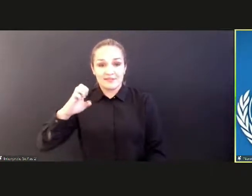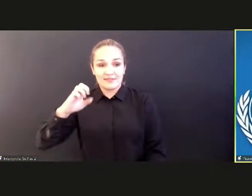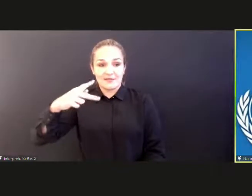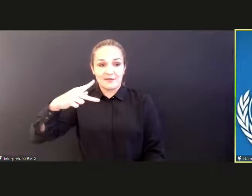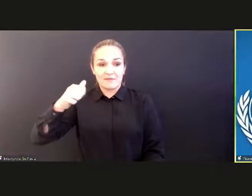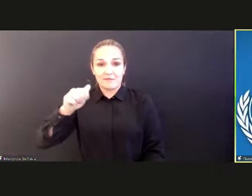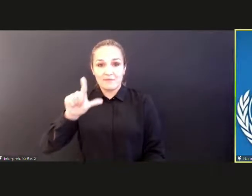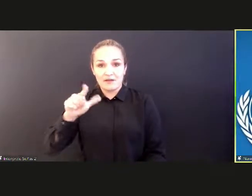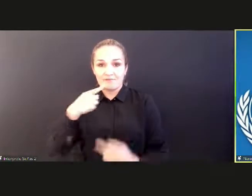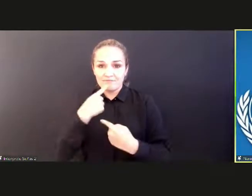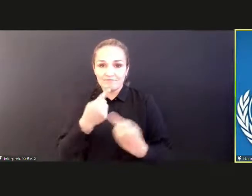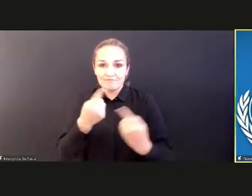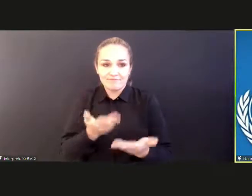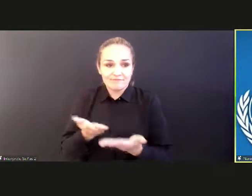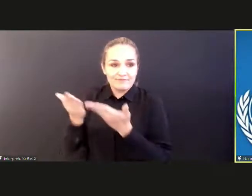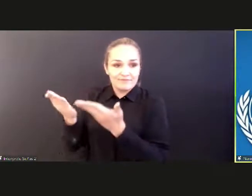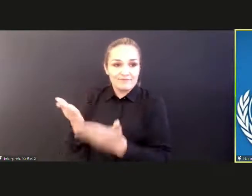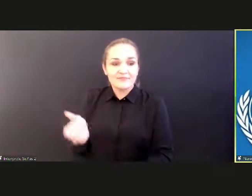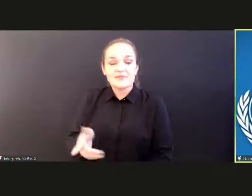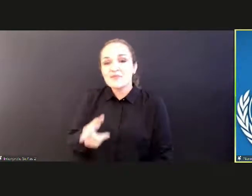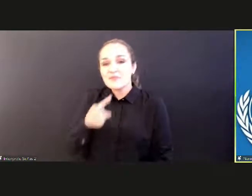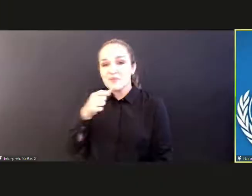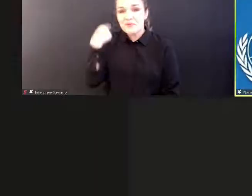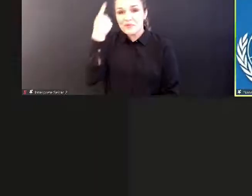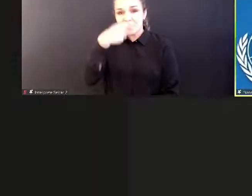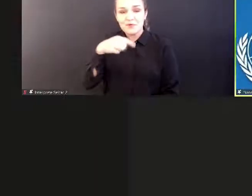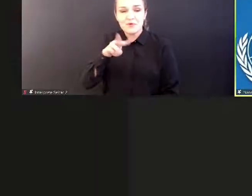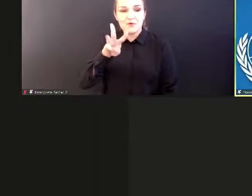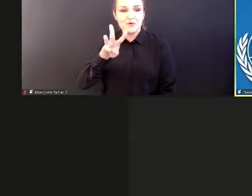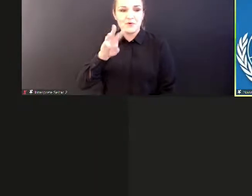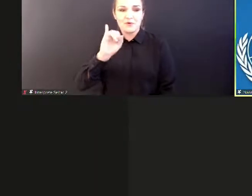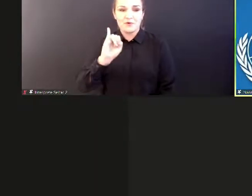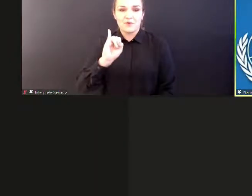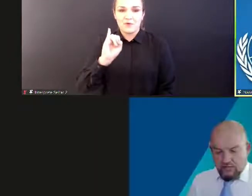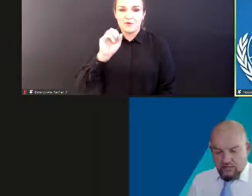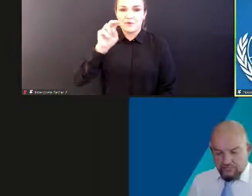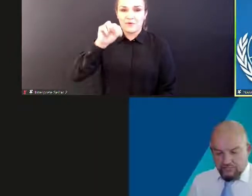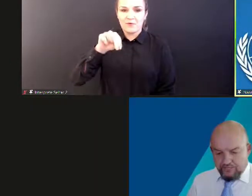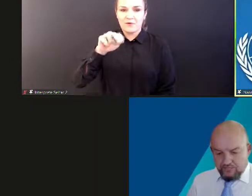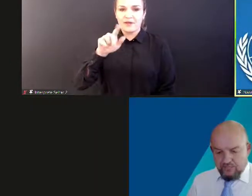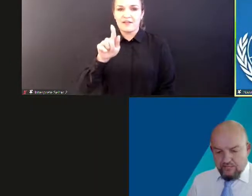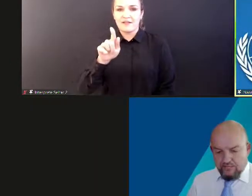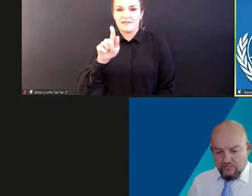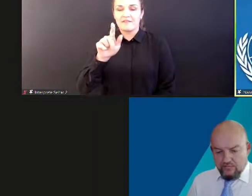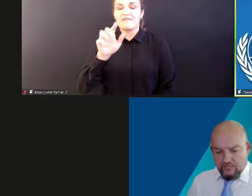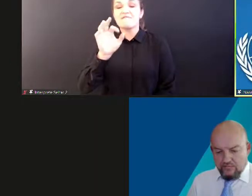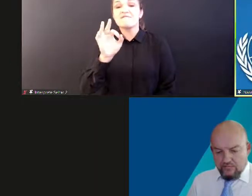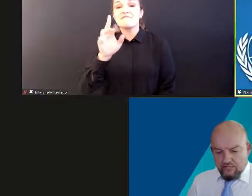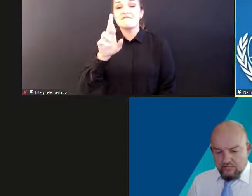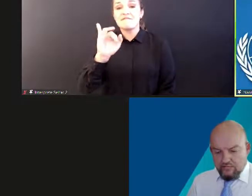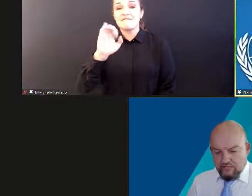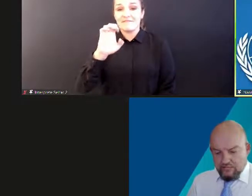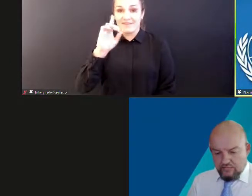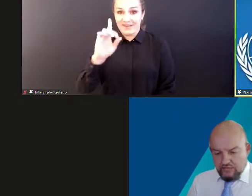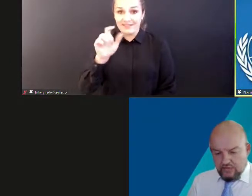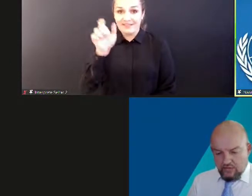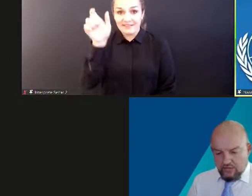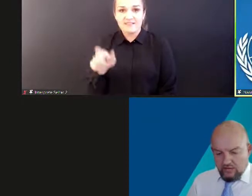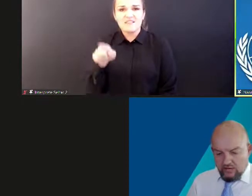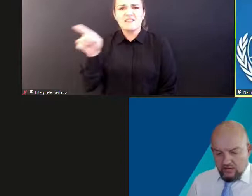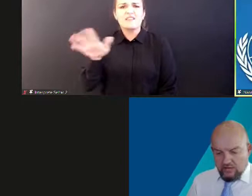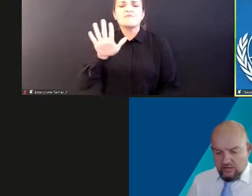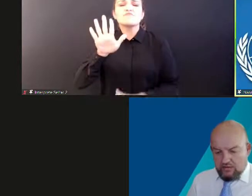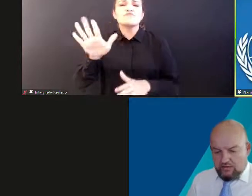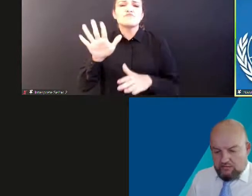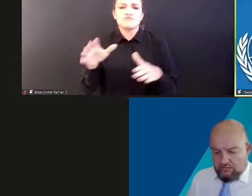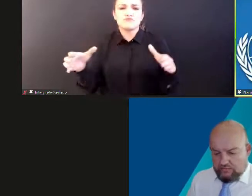Weck. Winfried is the director of the Regional Program Alliances for Democracy and Development with Latin America,